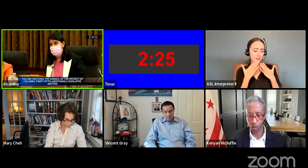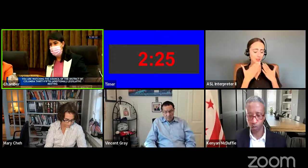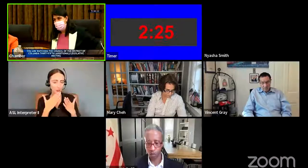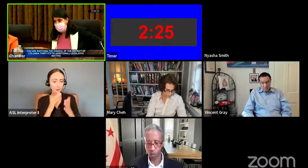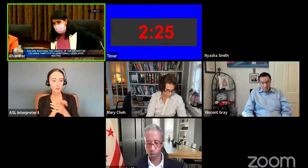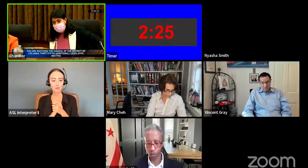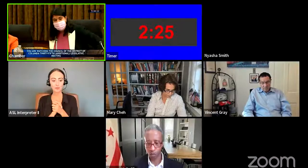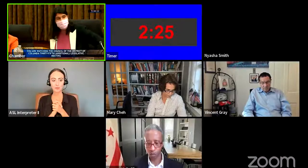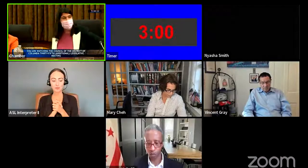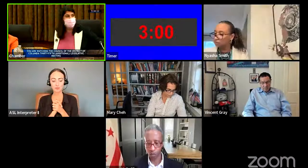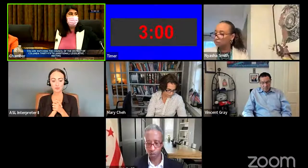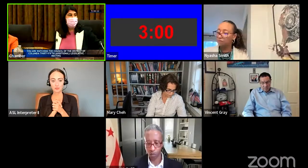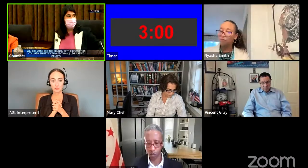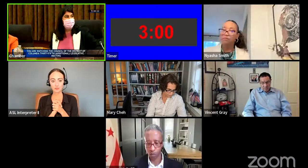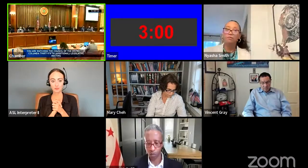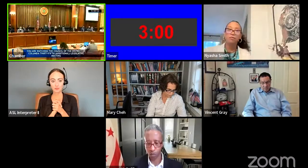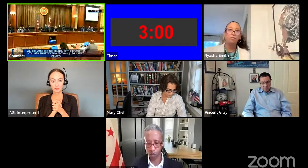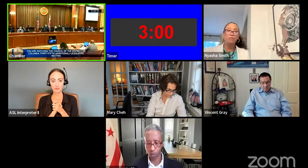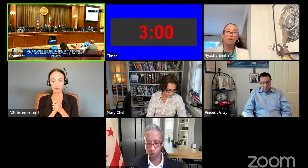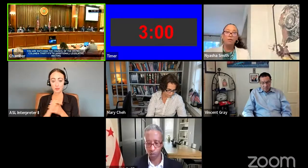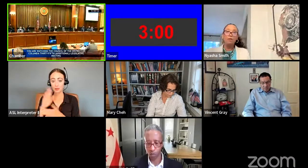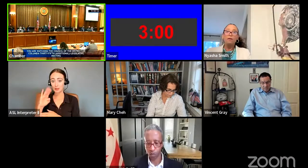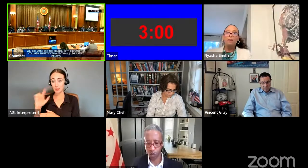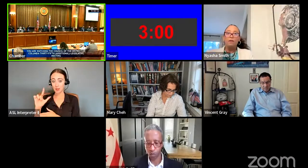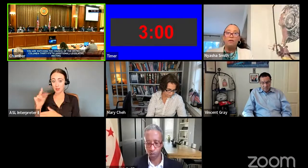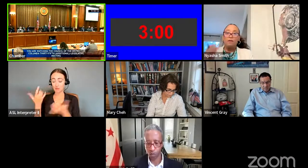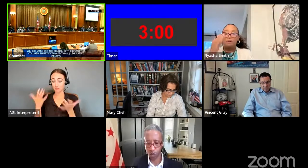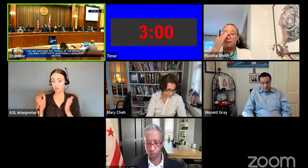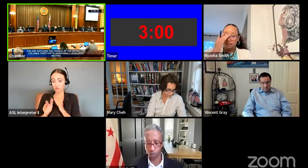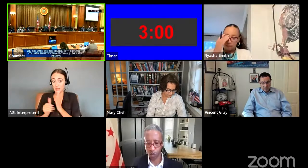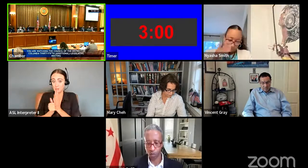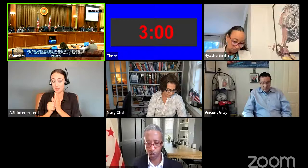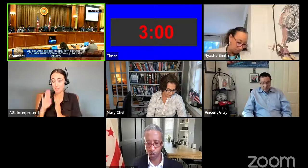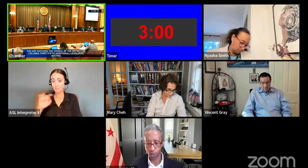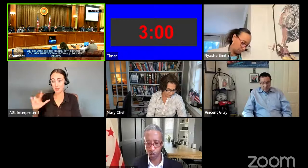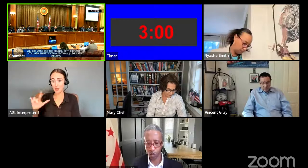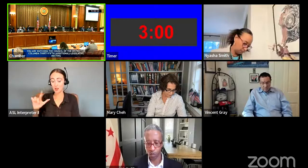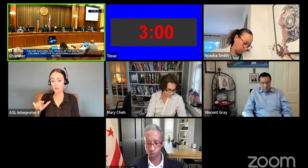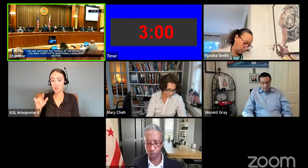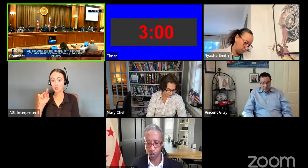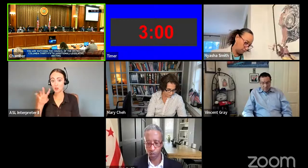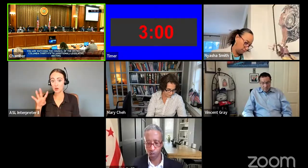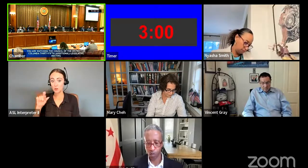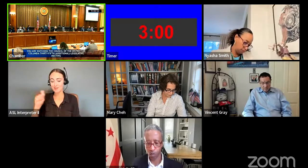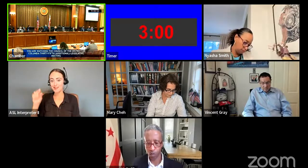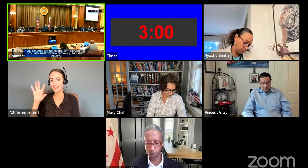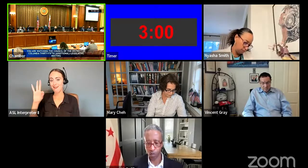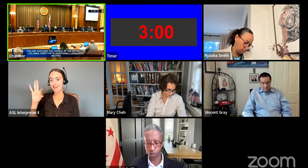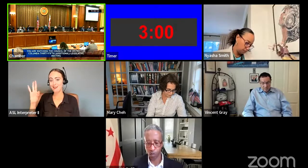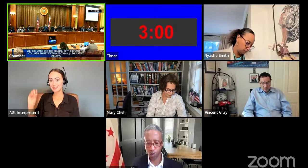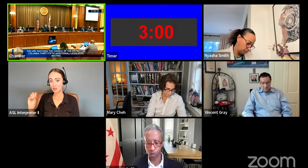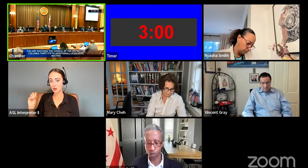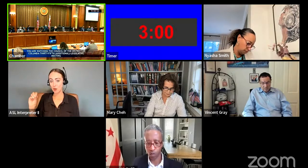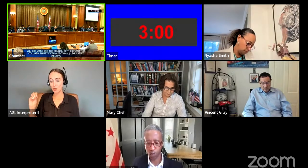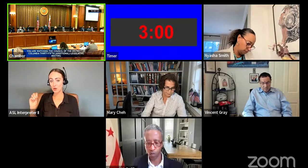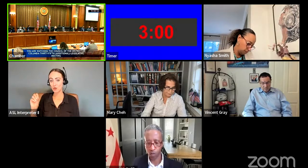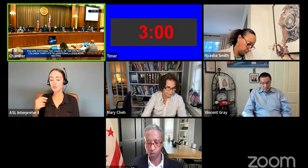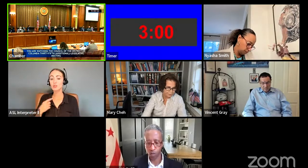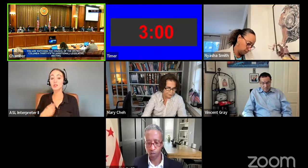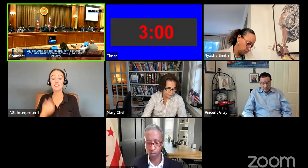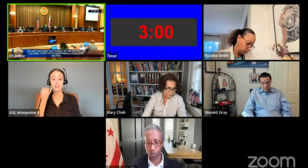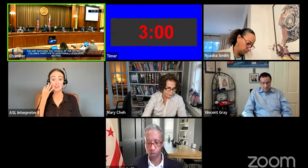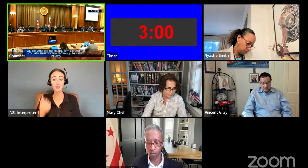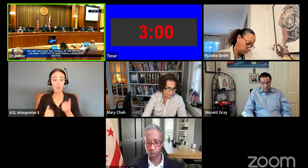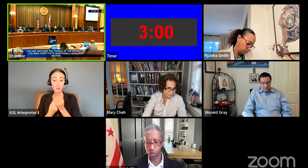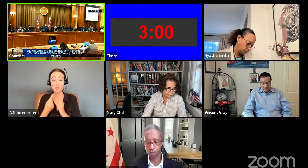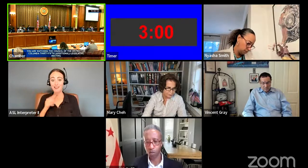Councilmember. All right, we have the bill as amended. This is Bill 24-990. By voice vote, all those in